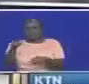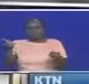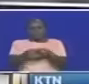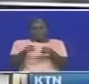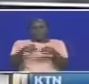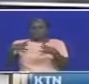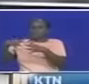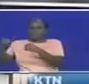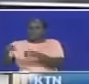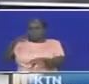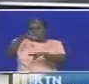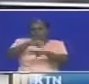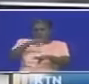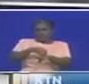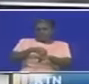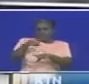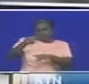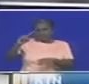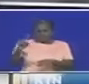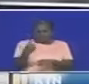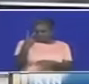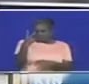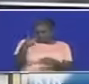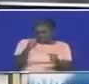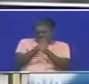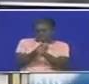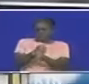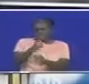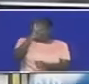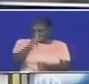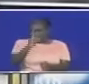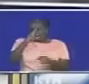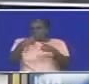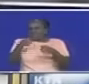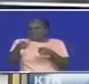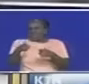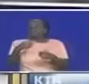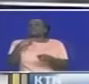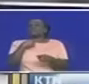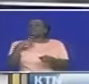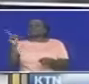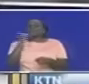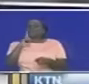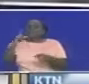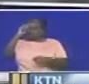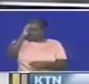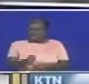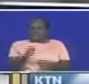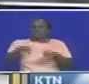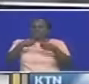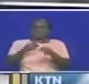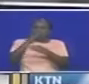away from Masjid Musa under very tight security. But they are sticking that narrative for now, and tomorrow the judge will give